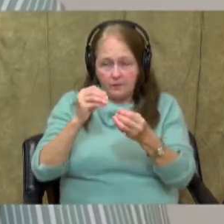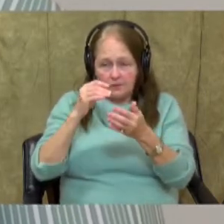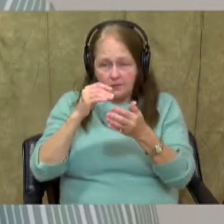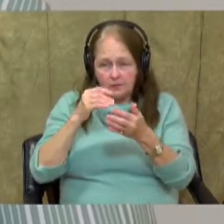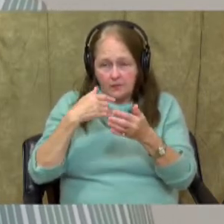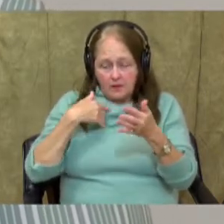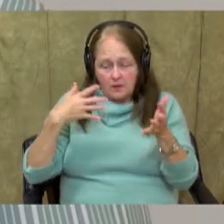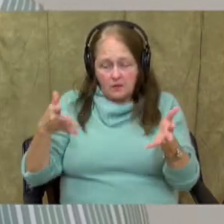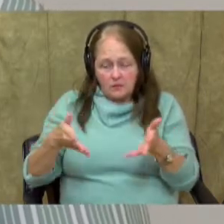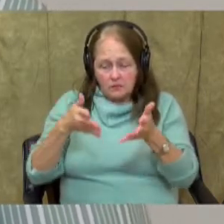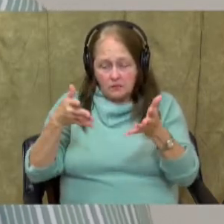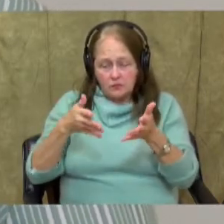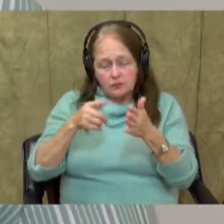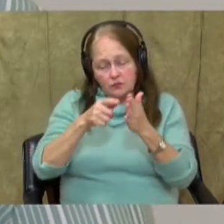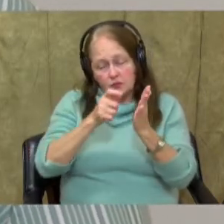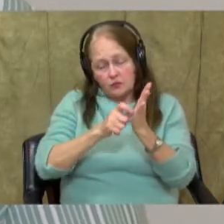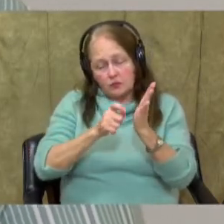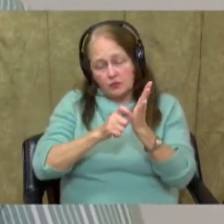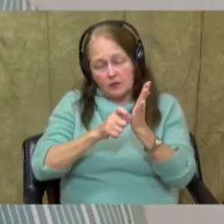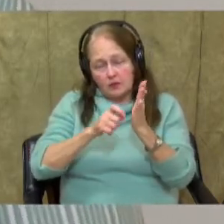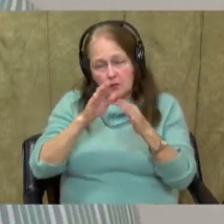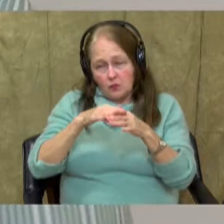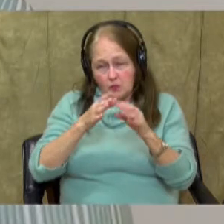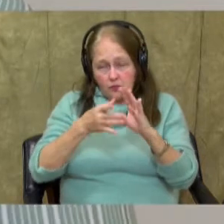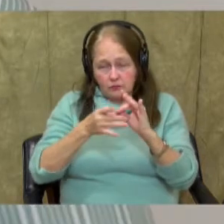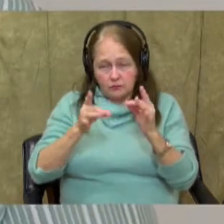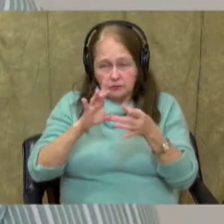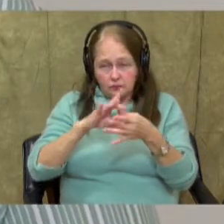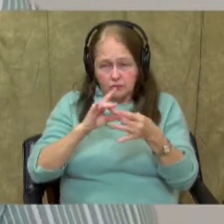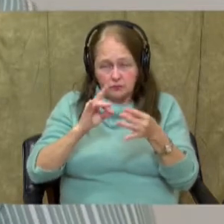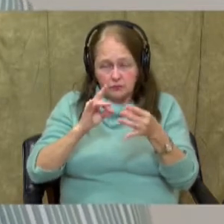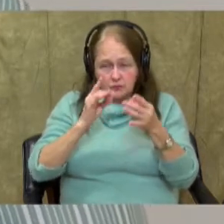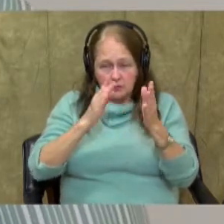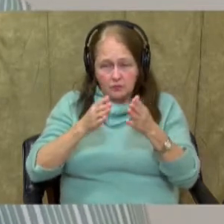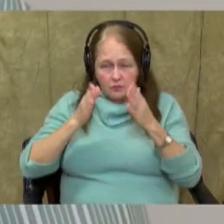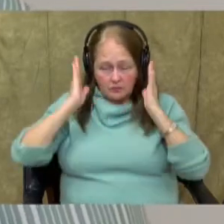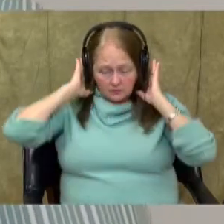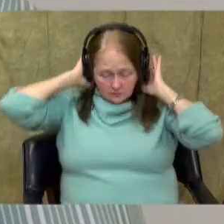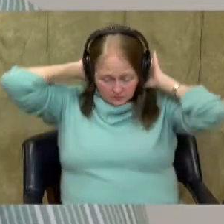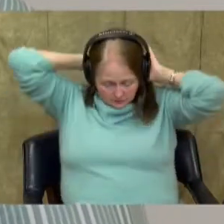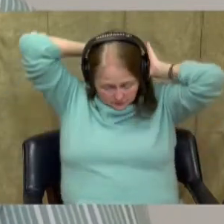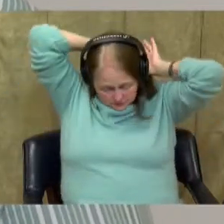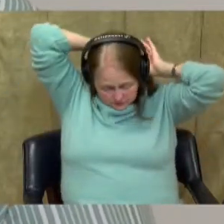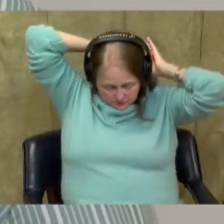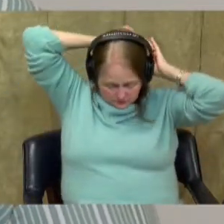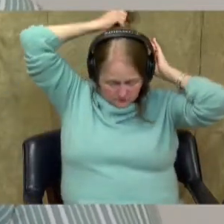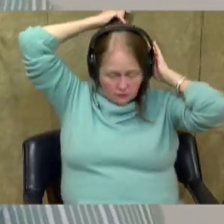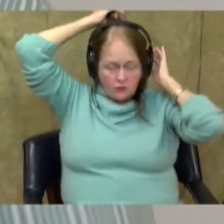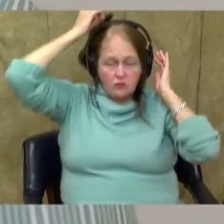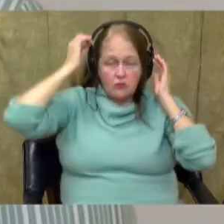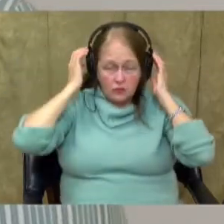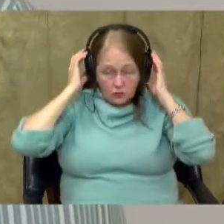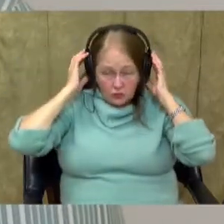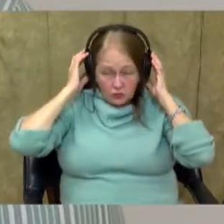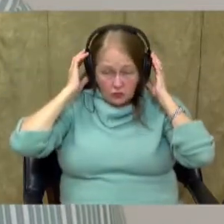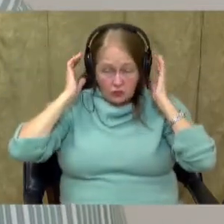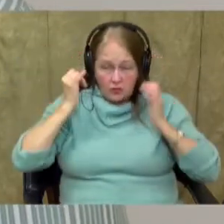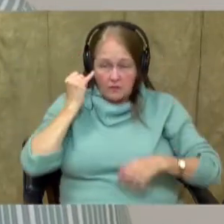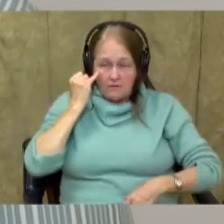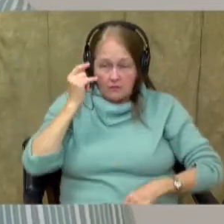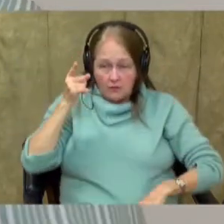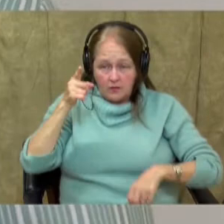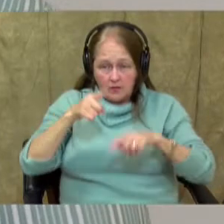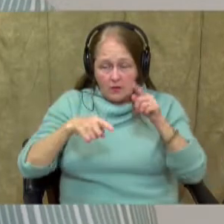to write on those stories, which is very important. It's all about organizing information. A side tip, if you can't write on the